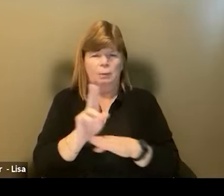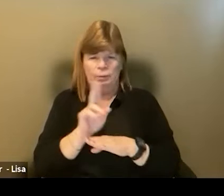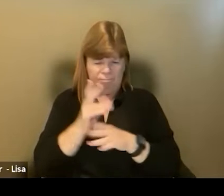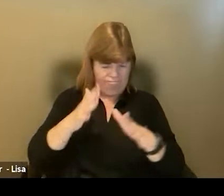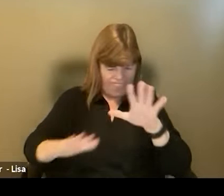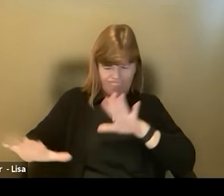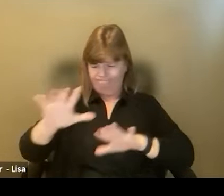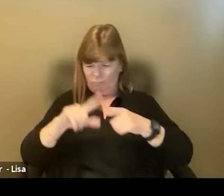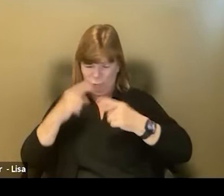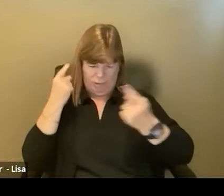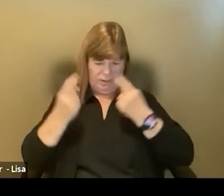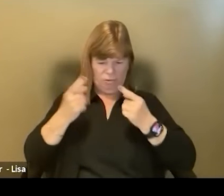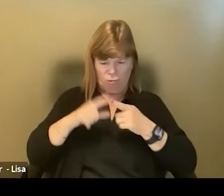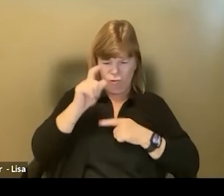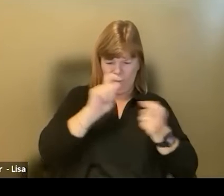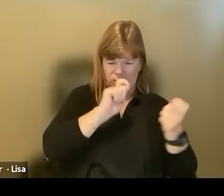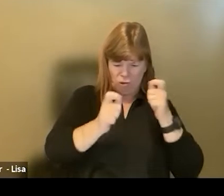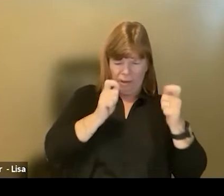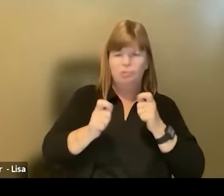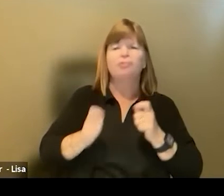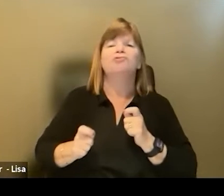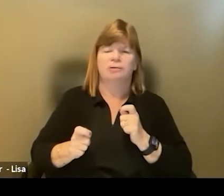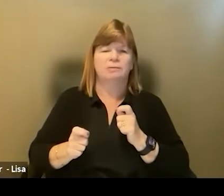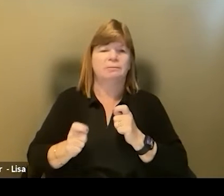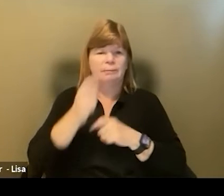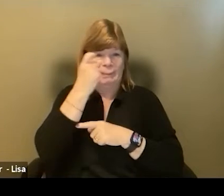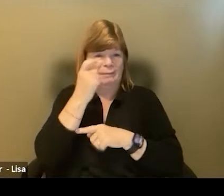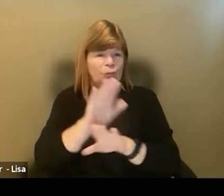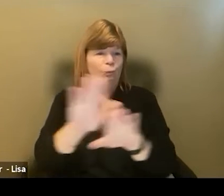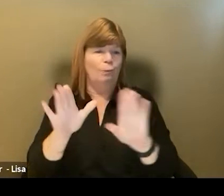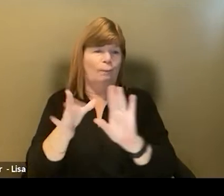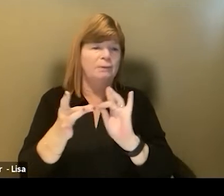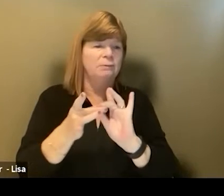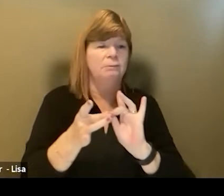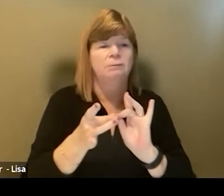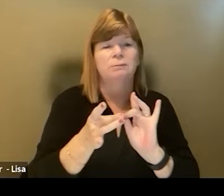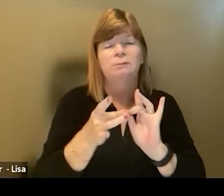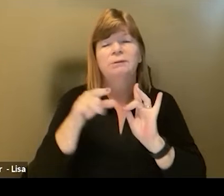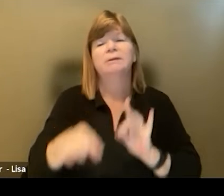consider changes that should be made as a result. And this